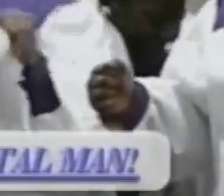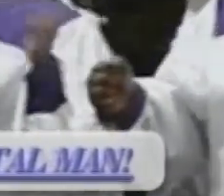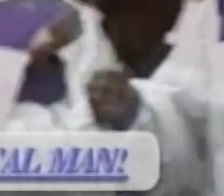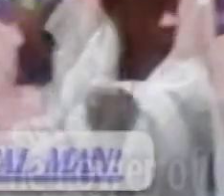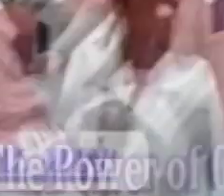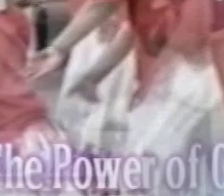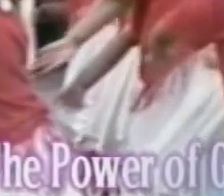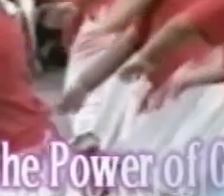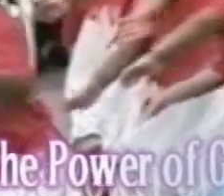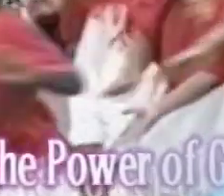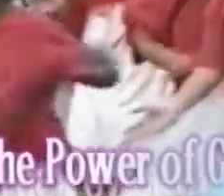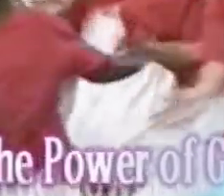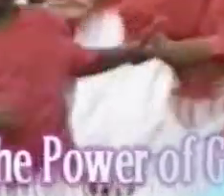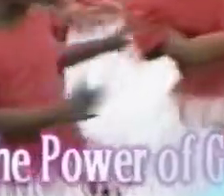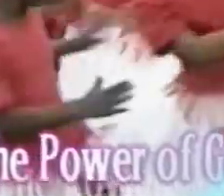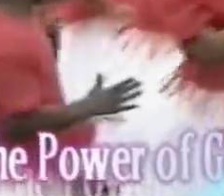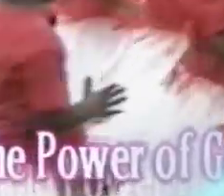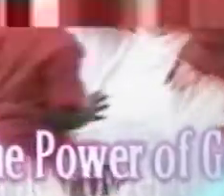man.